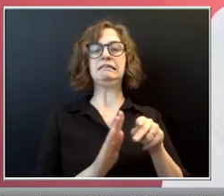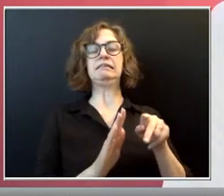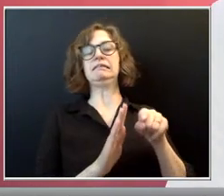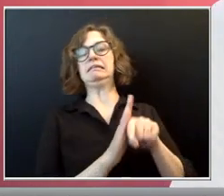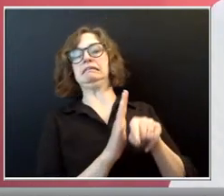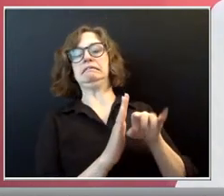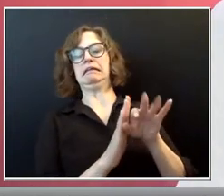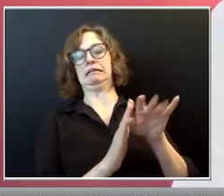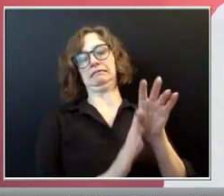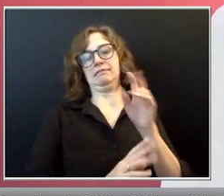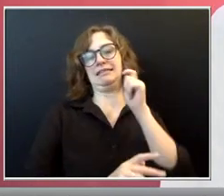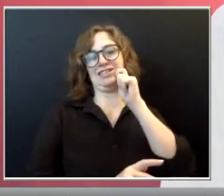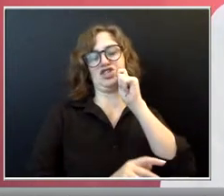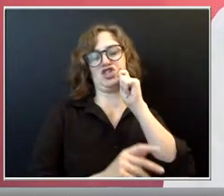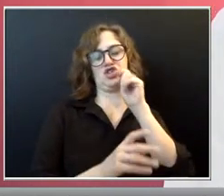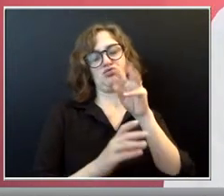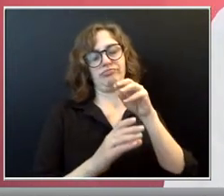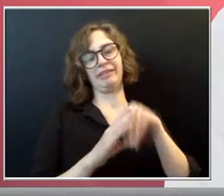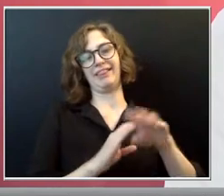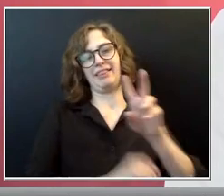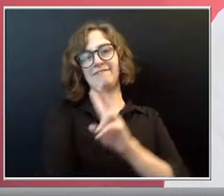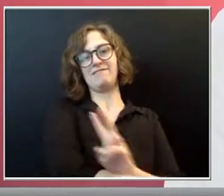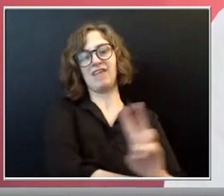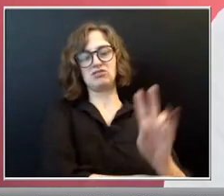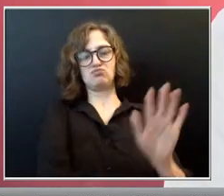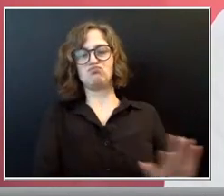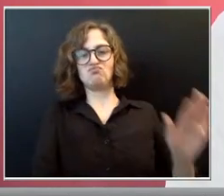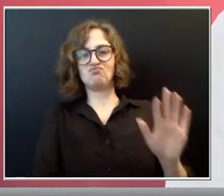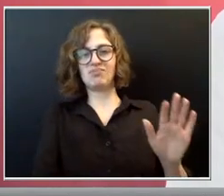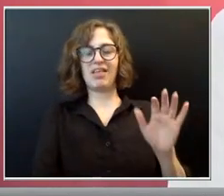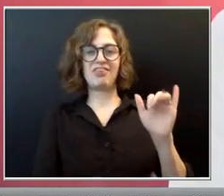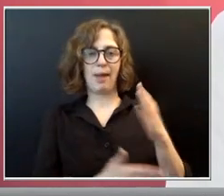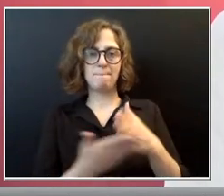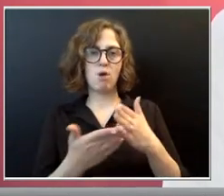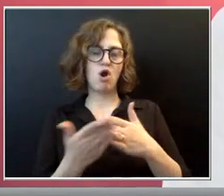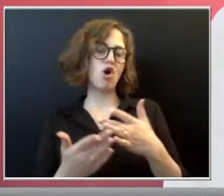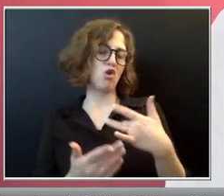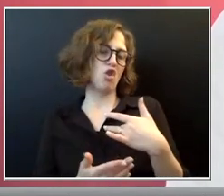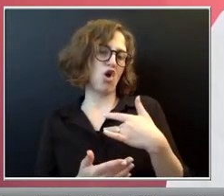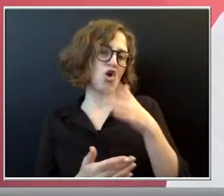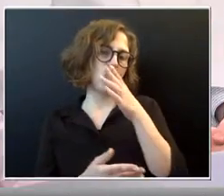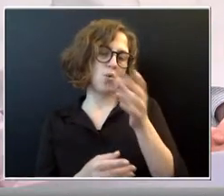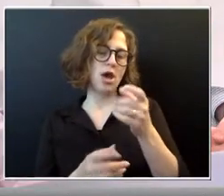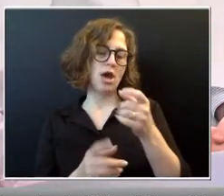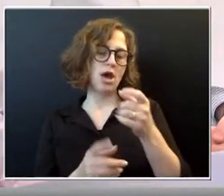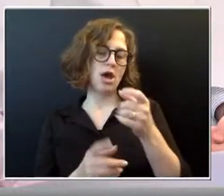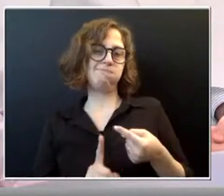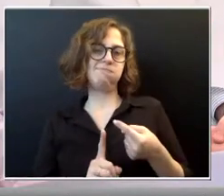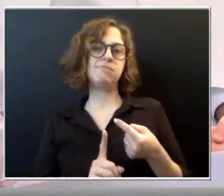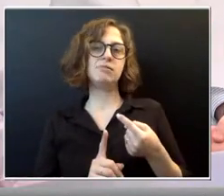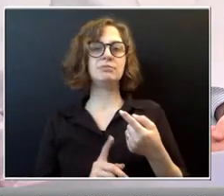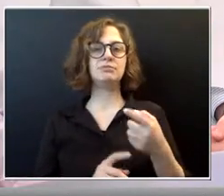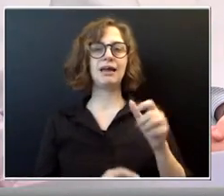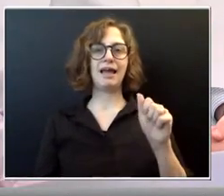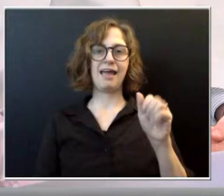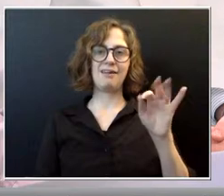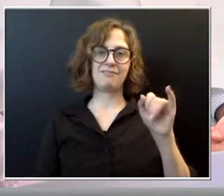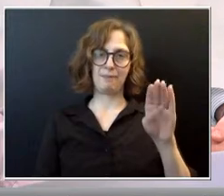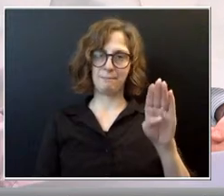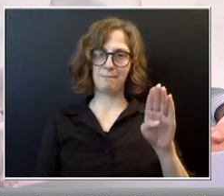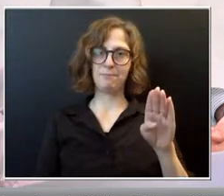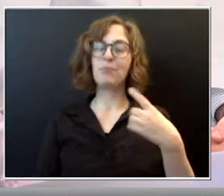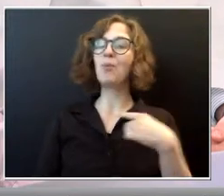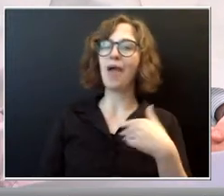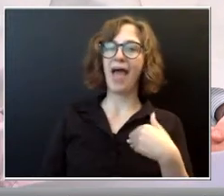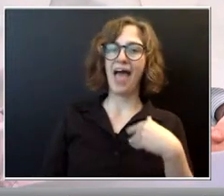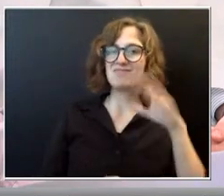to fence off the areas that trigger atrial fibrillation, turn off the ignition switch, basically. And we have some pictures that are before and